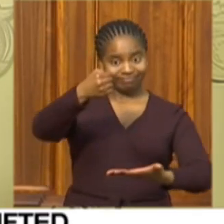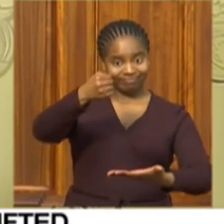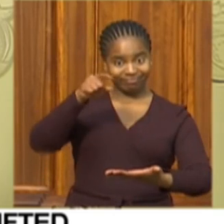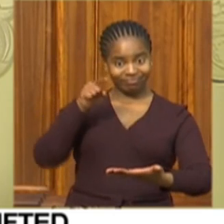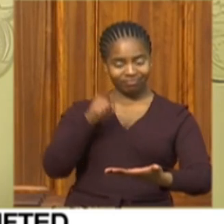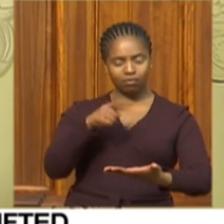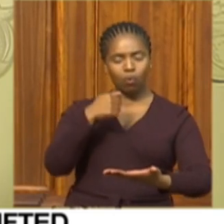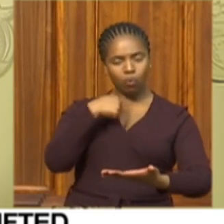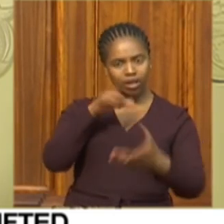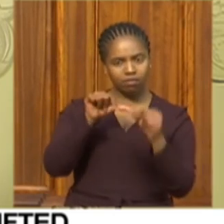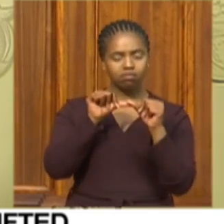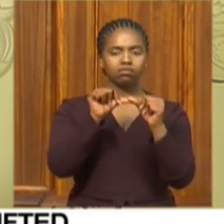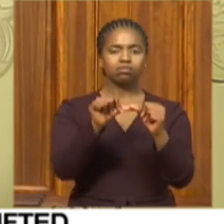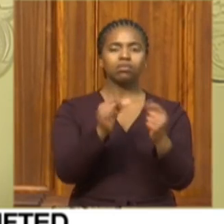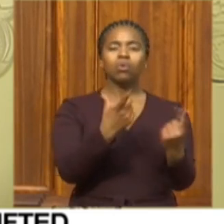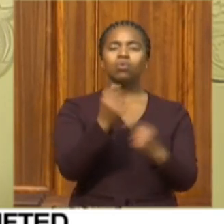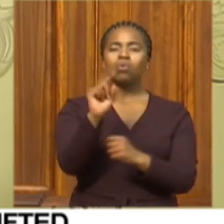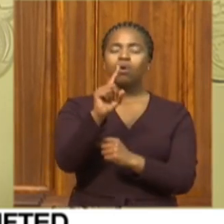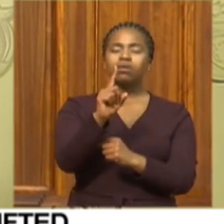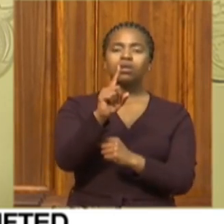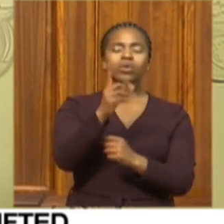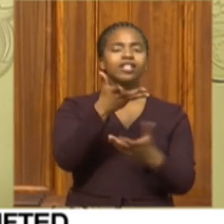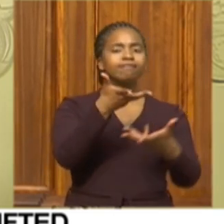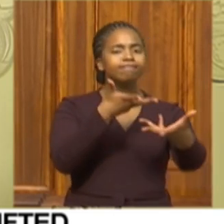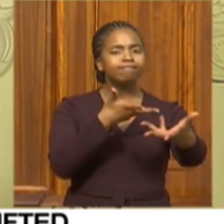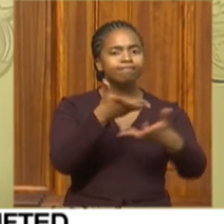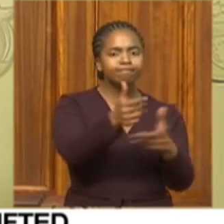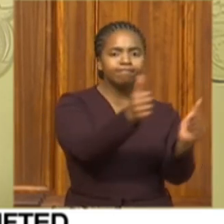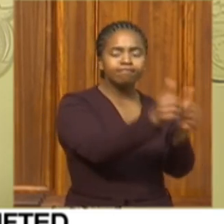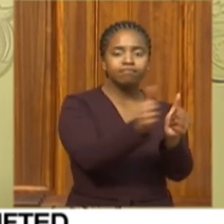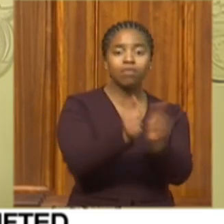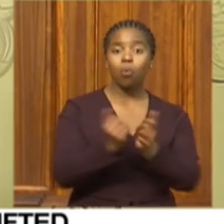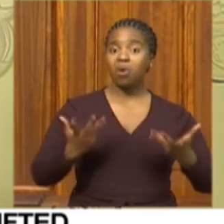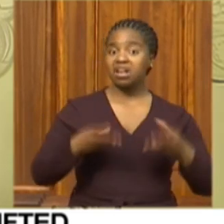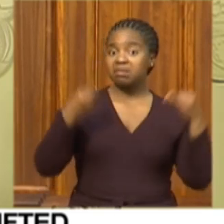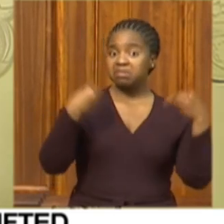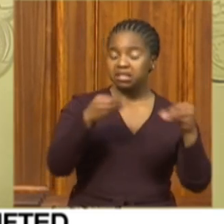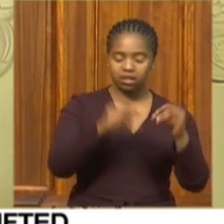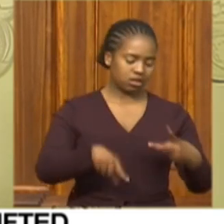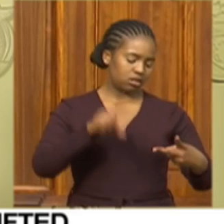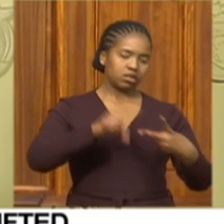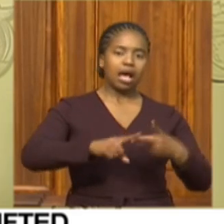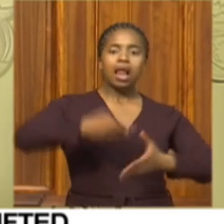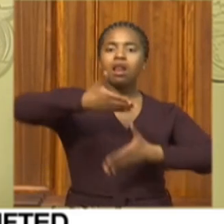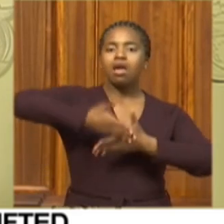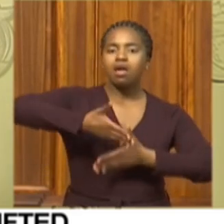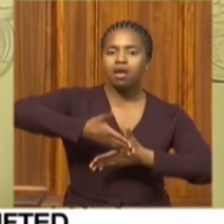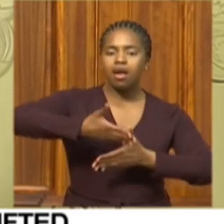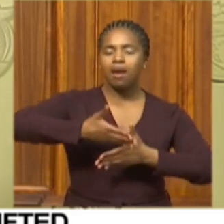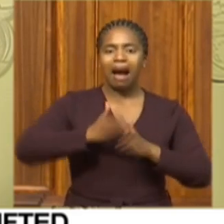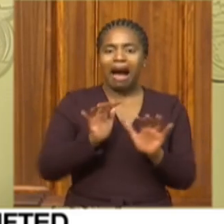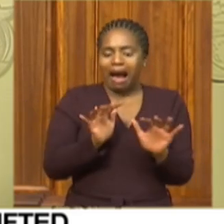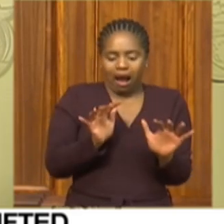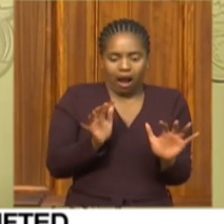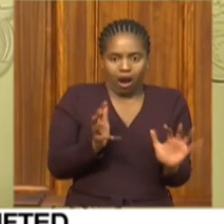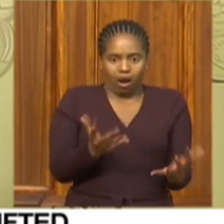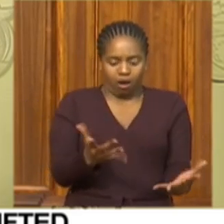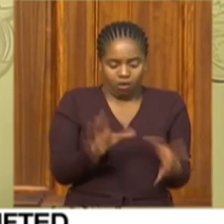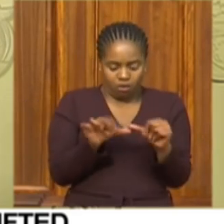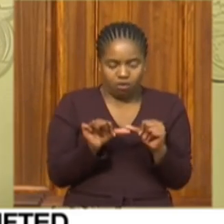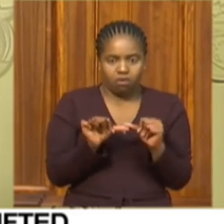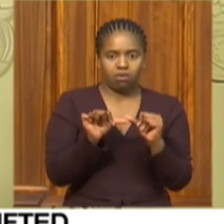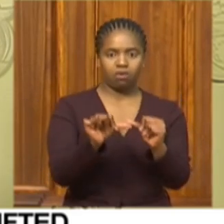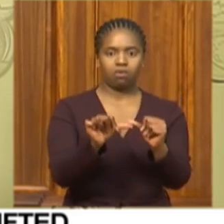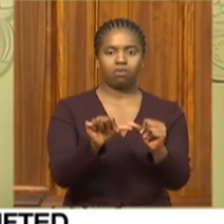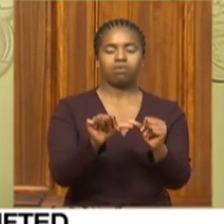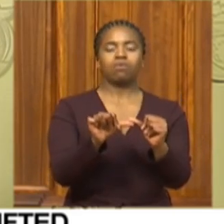we continue to engage with our social partners in business and labor on how to sustain and improve